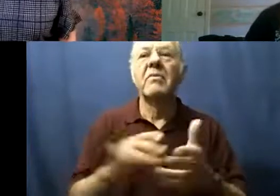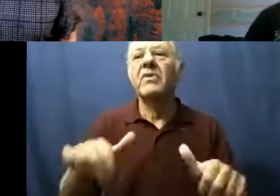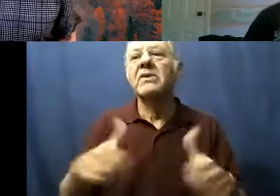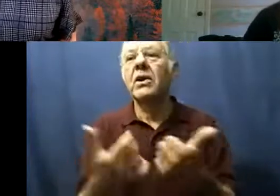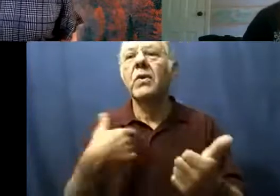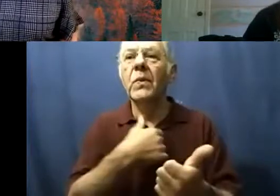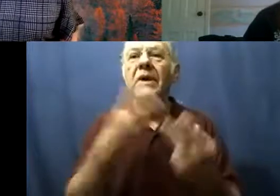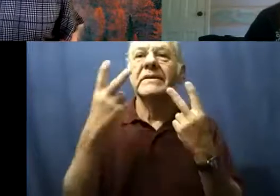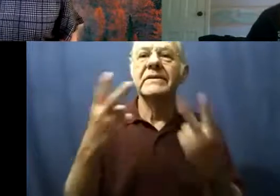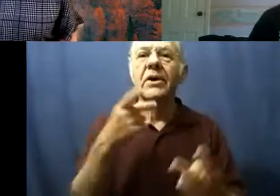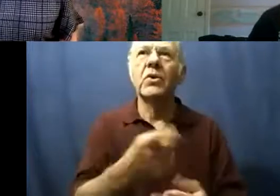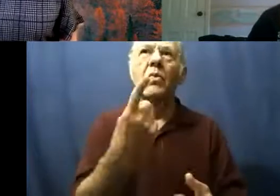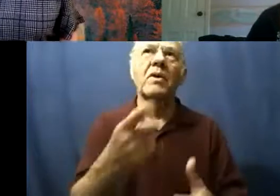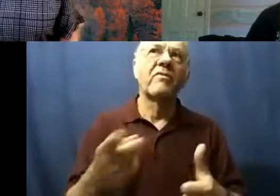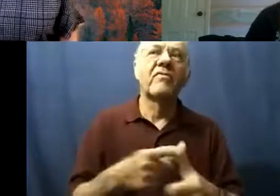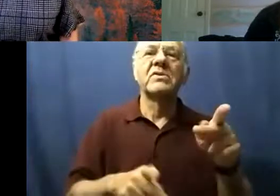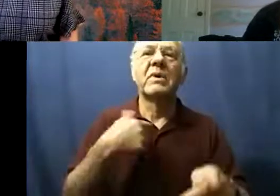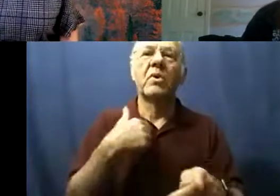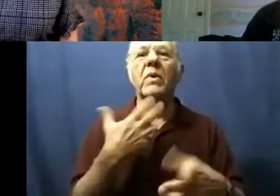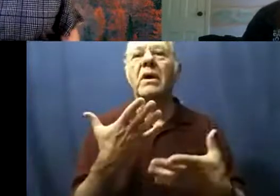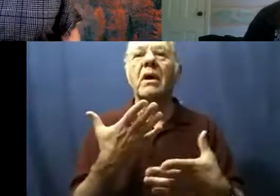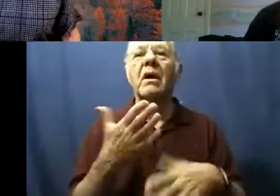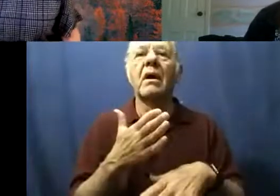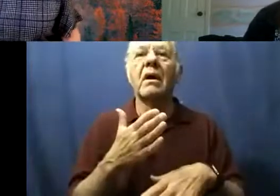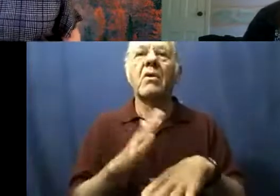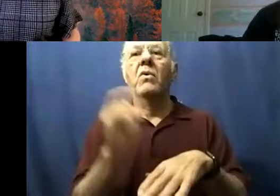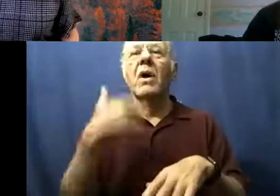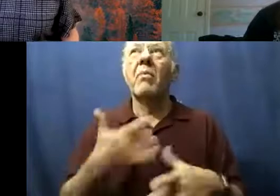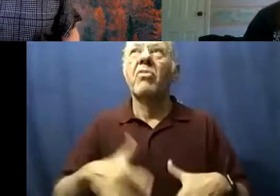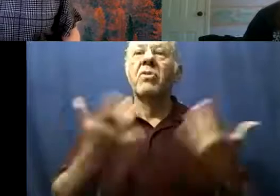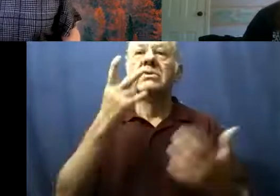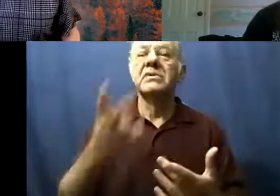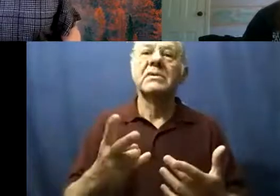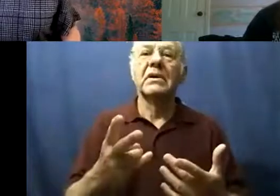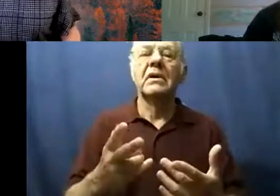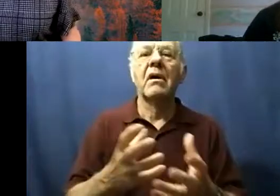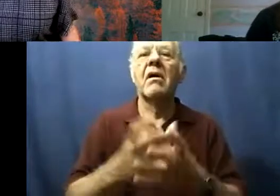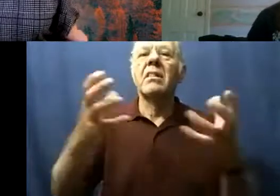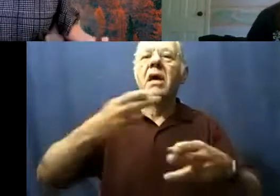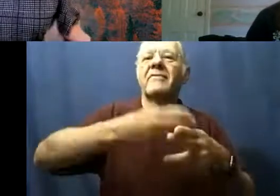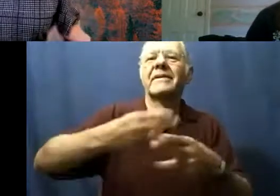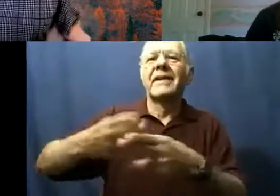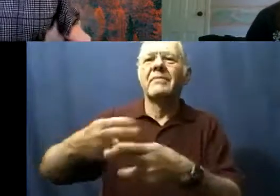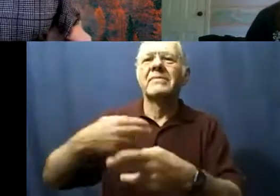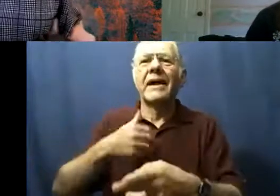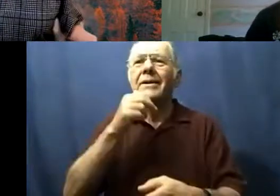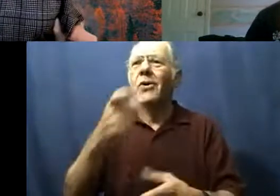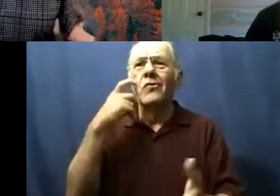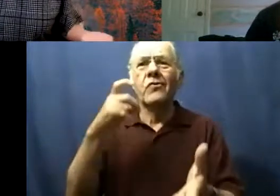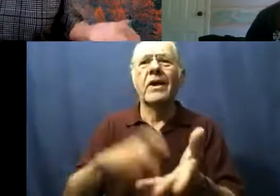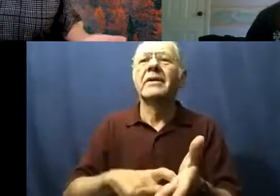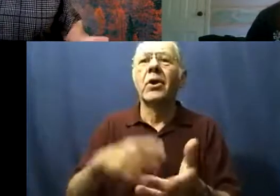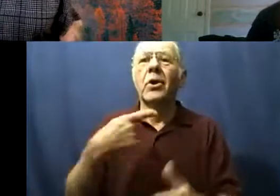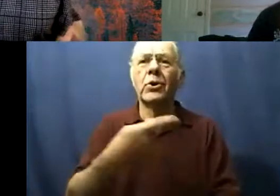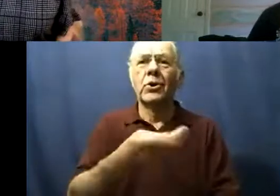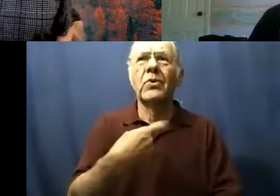into. You're always one of the first people we call. And I'm thrilled to see a whole lot of names here that I don't recognize. You and I